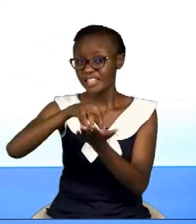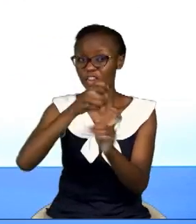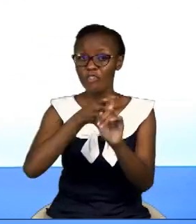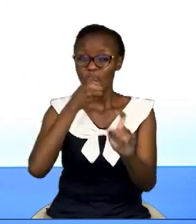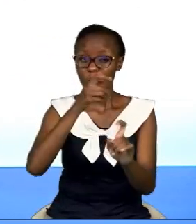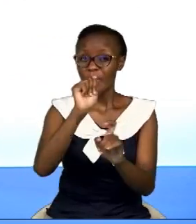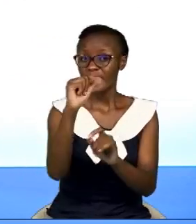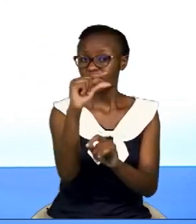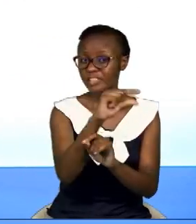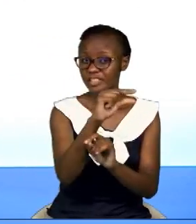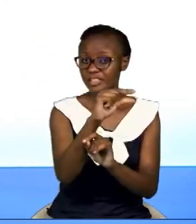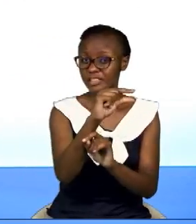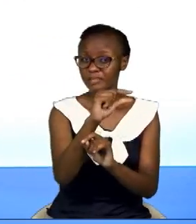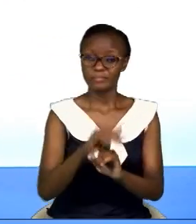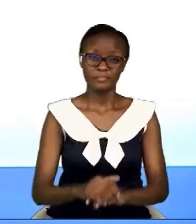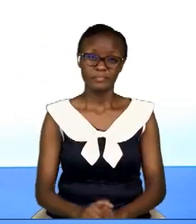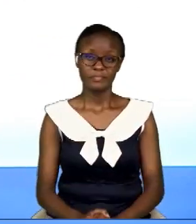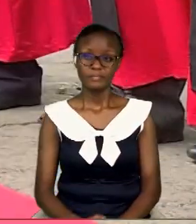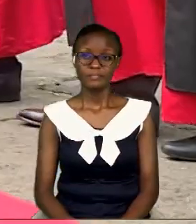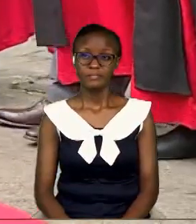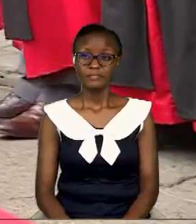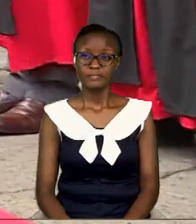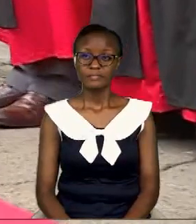General, Scott Morioki, with more on this story.